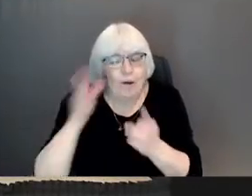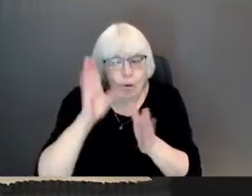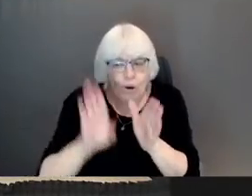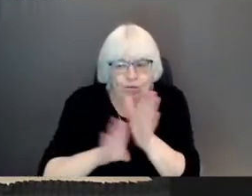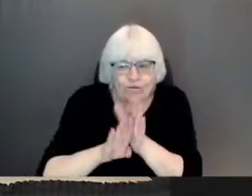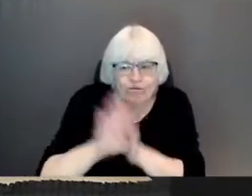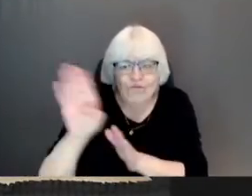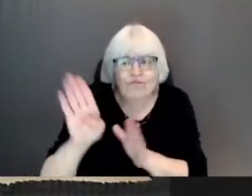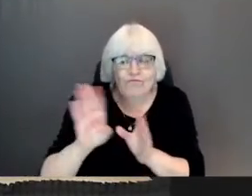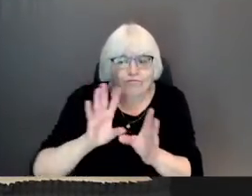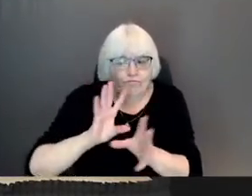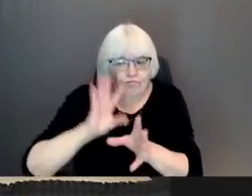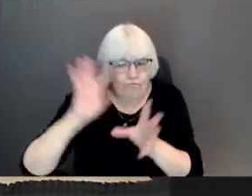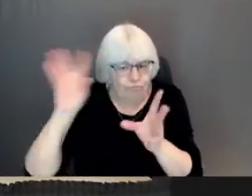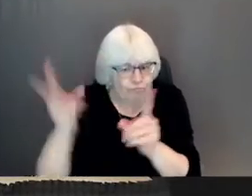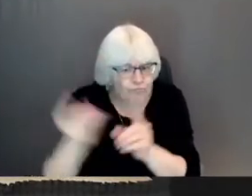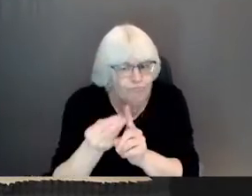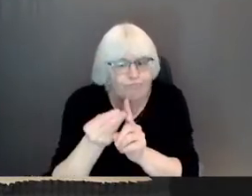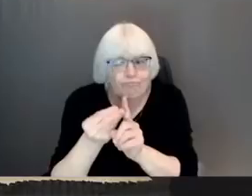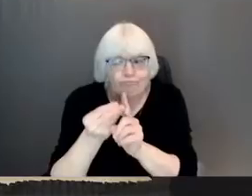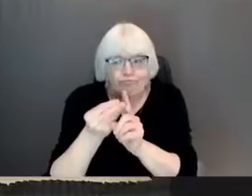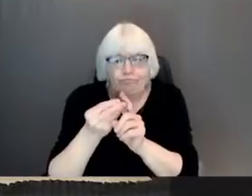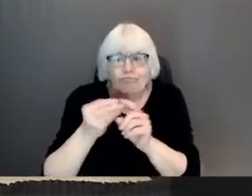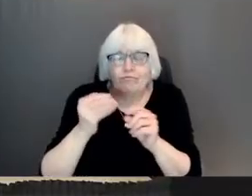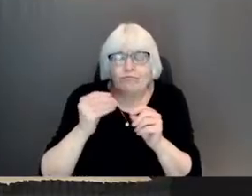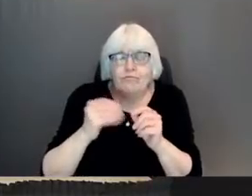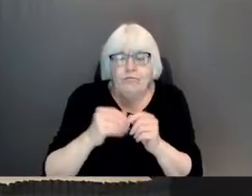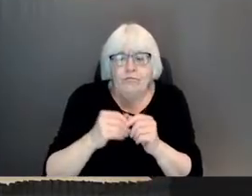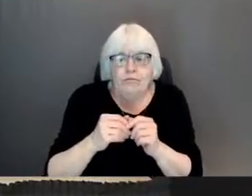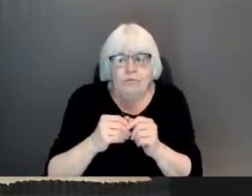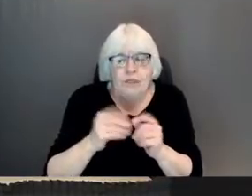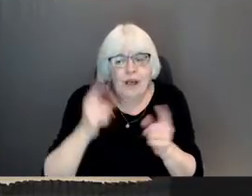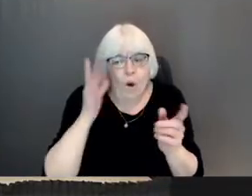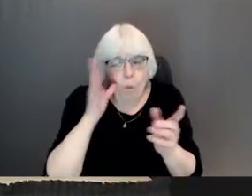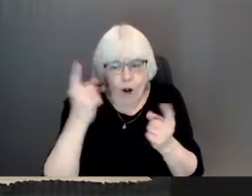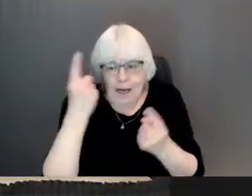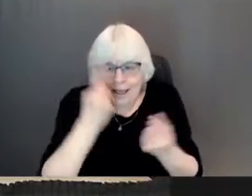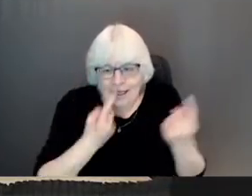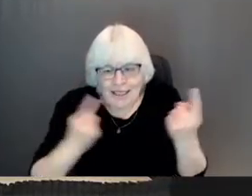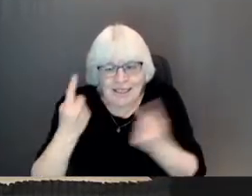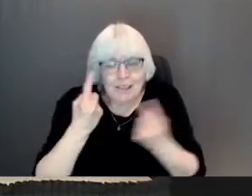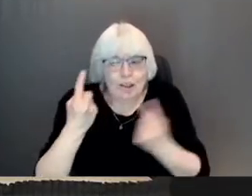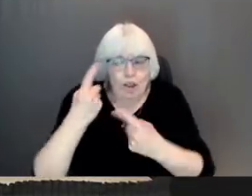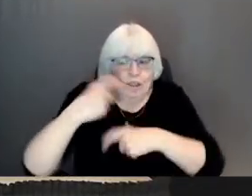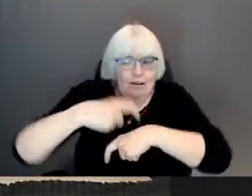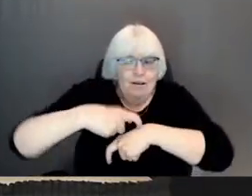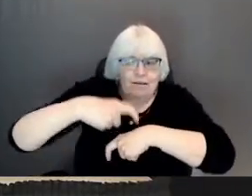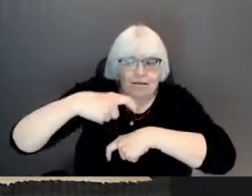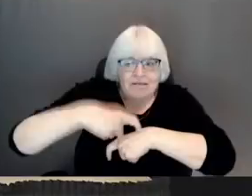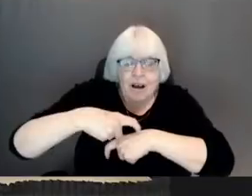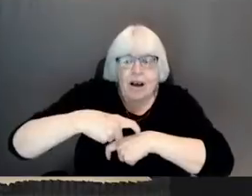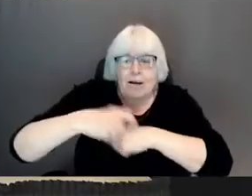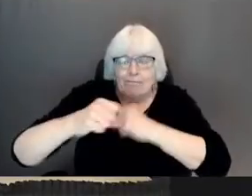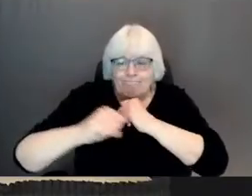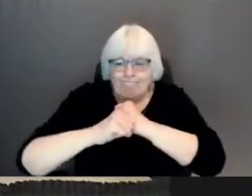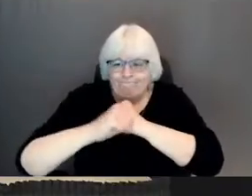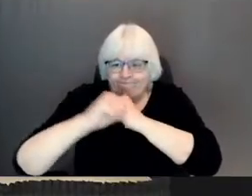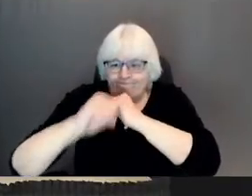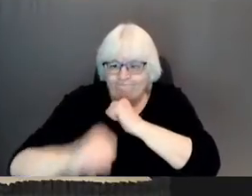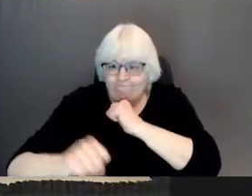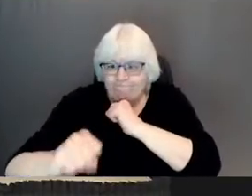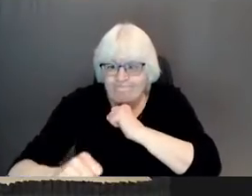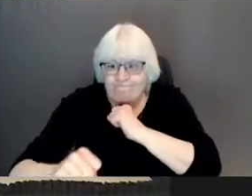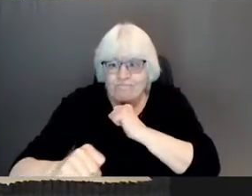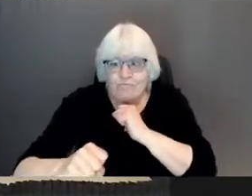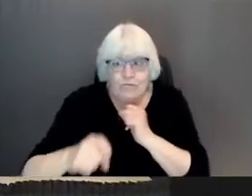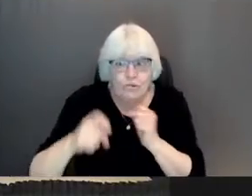process to extend the eligibility for programs that were initially announced that were scheduled to only go to January 8th, but